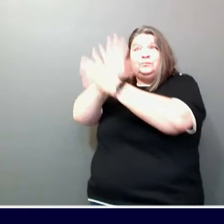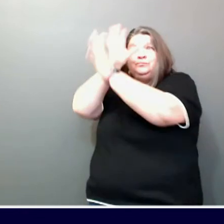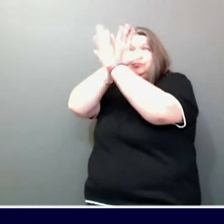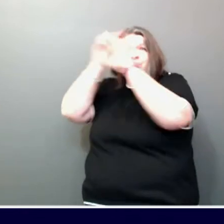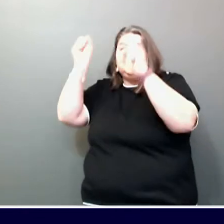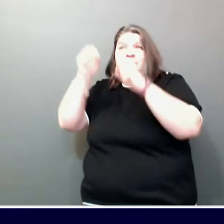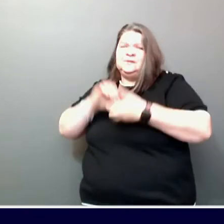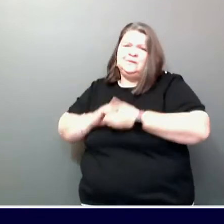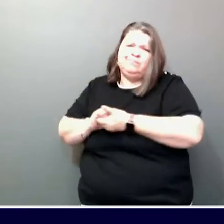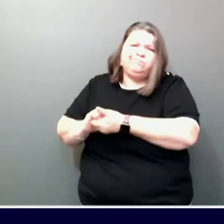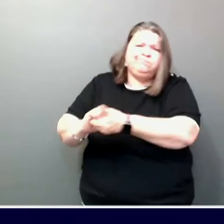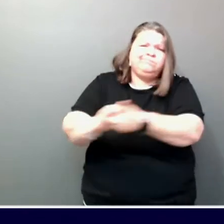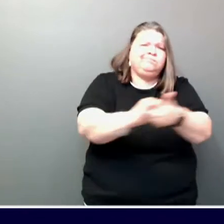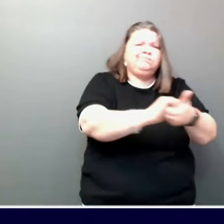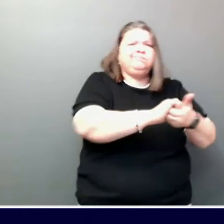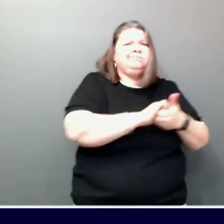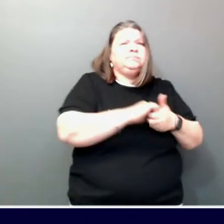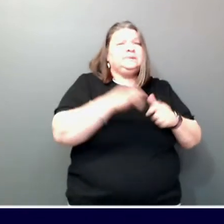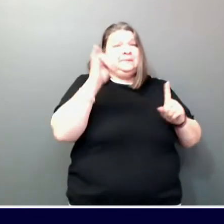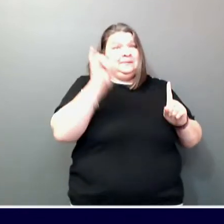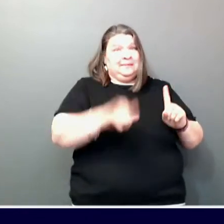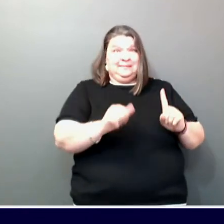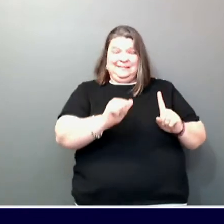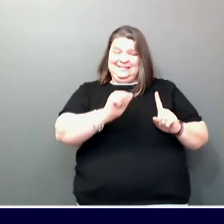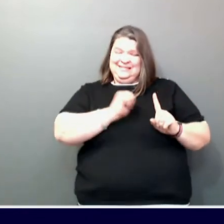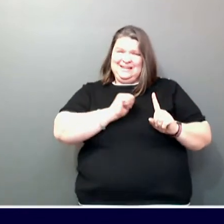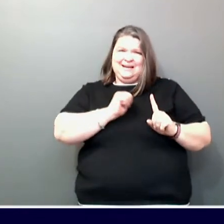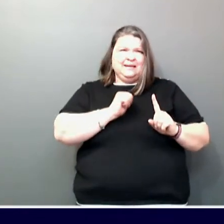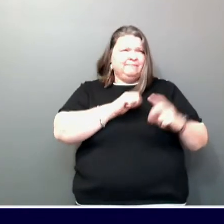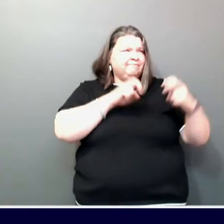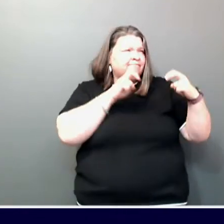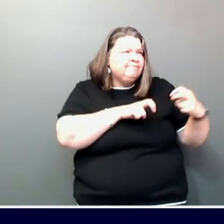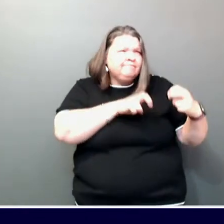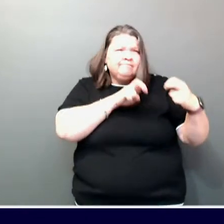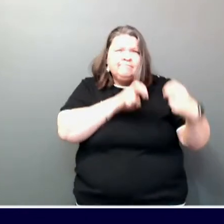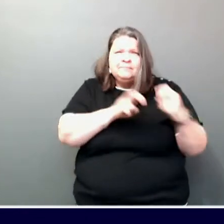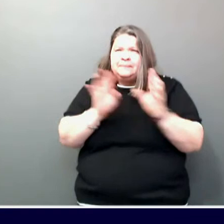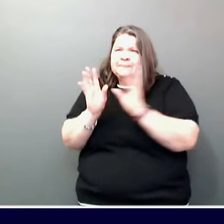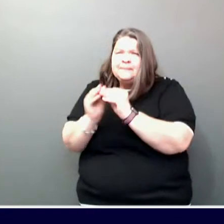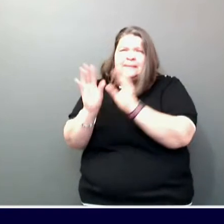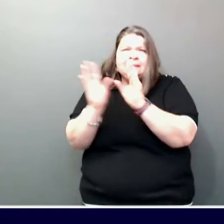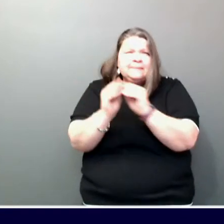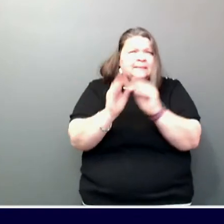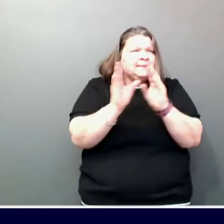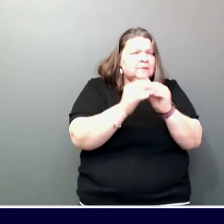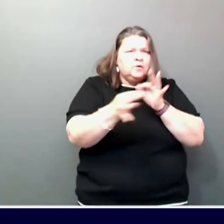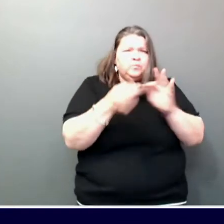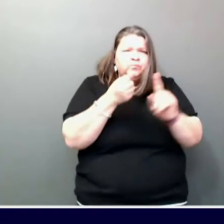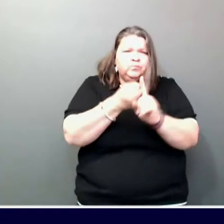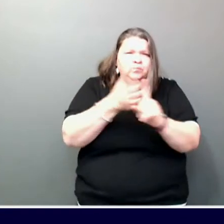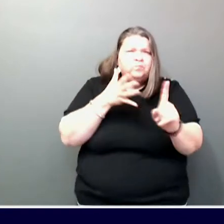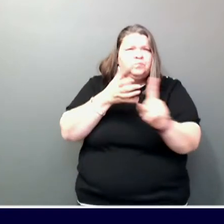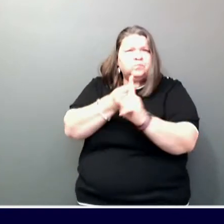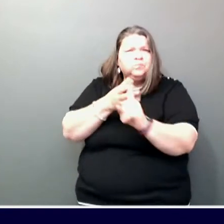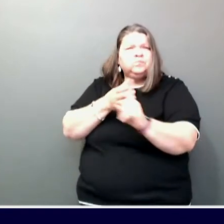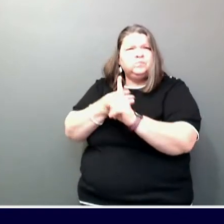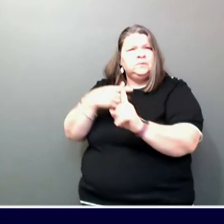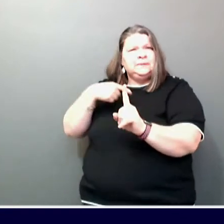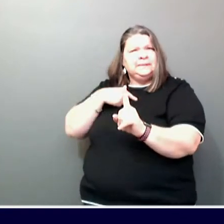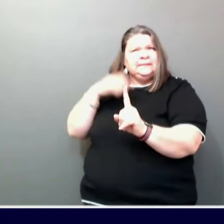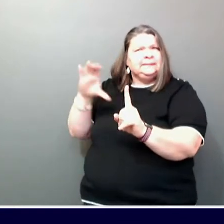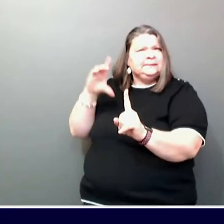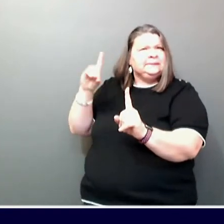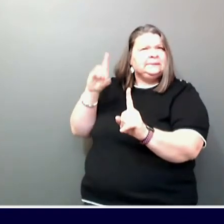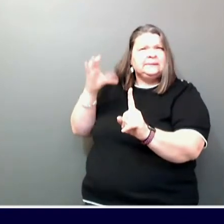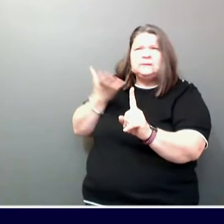how public health guidance is working at the ground level. My team and I will continue to do so. Again, as we